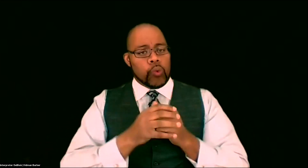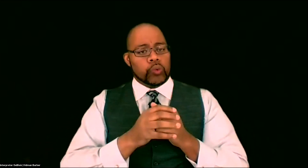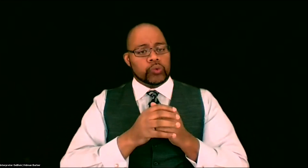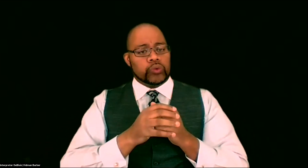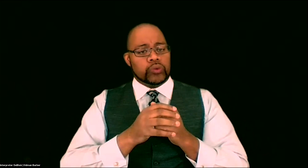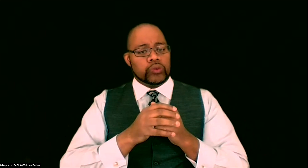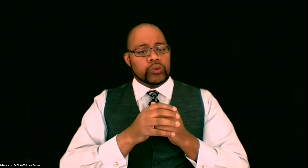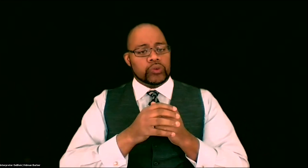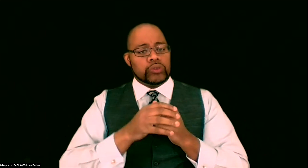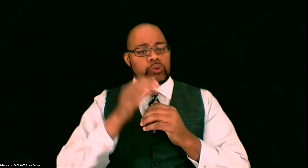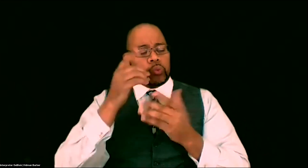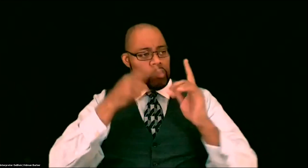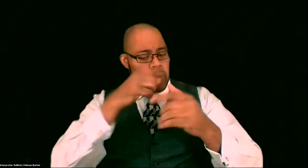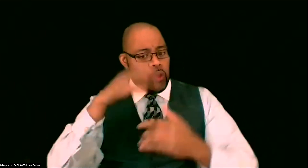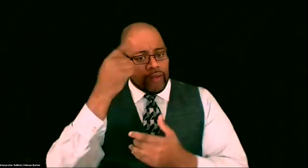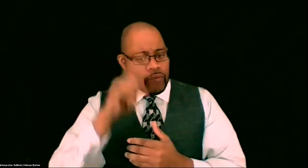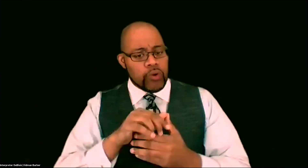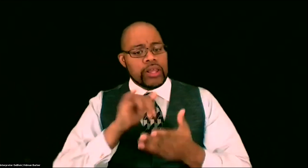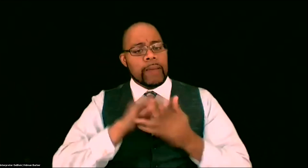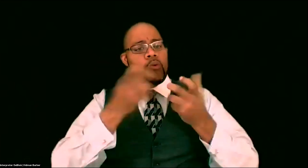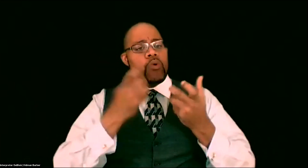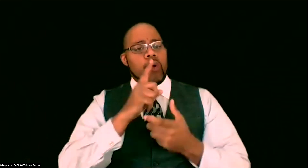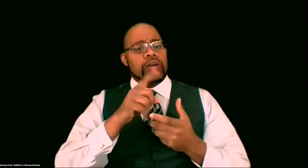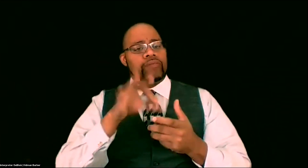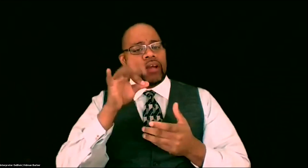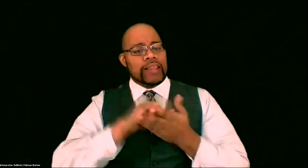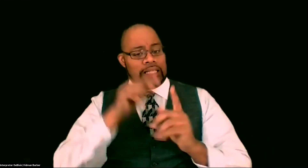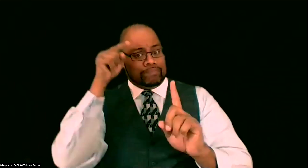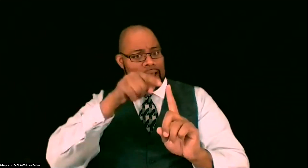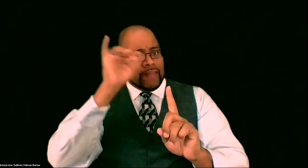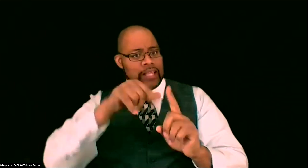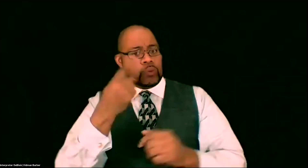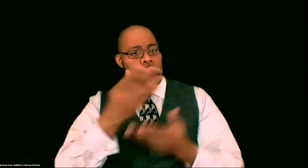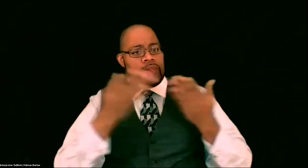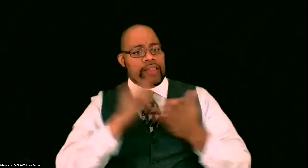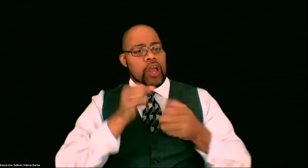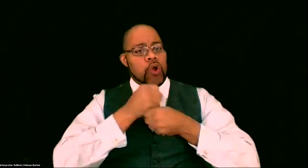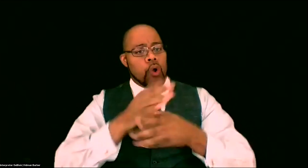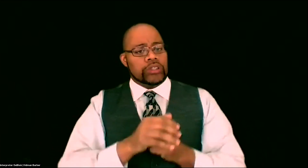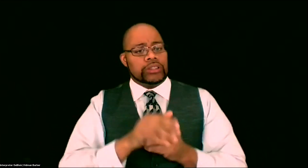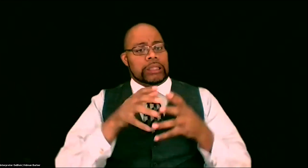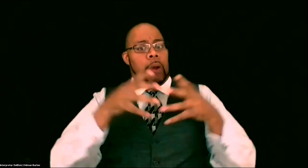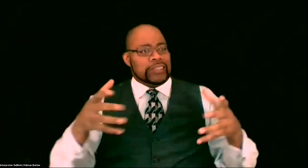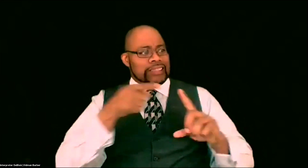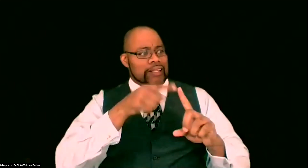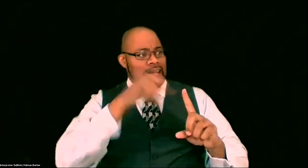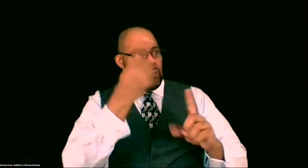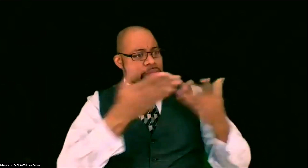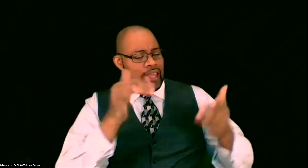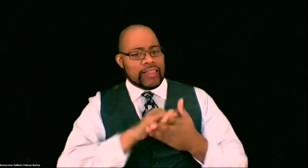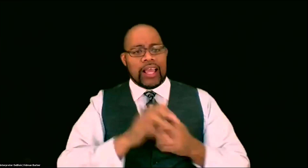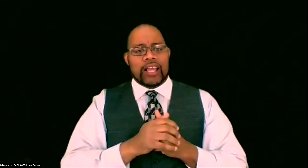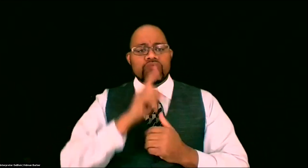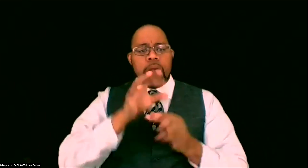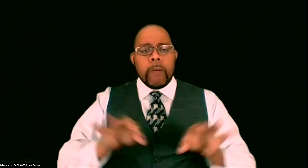golden bullet everyone's looking for. People really want to find like, here is the one thing that causes obesity, here's the one thing that's